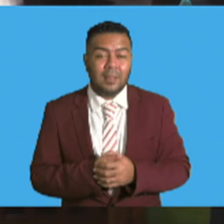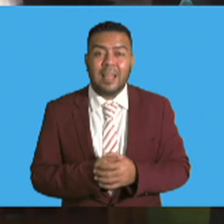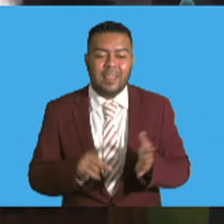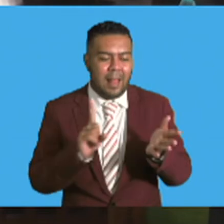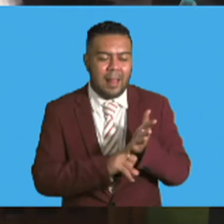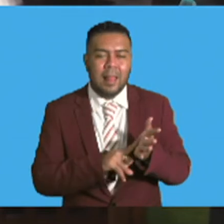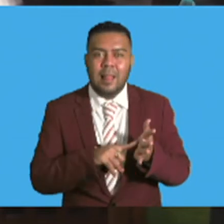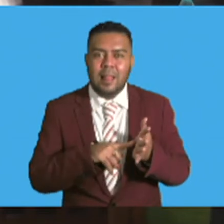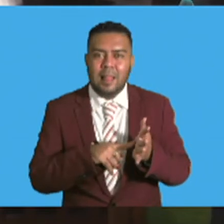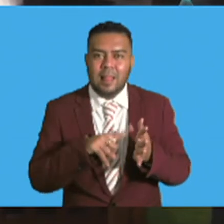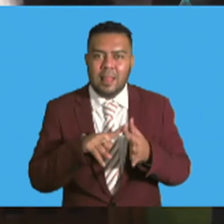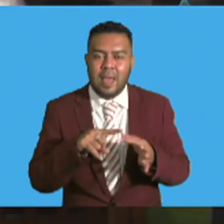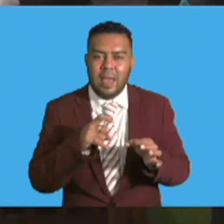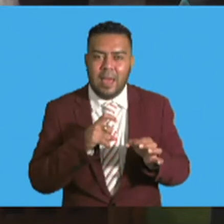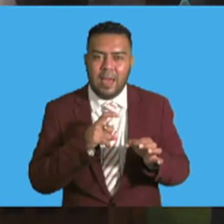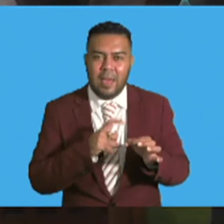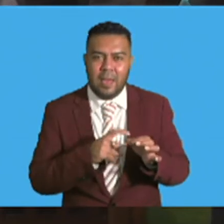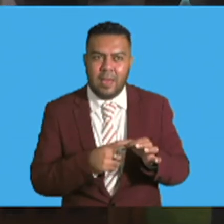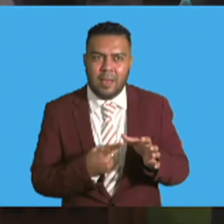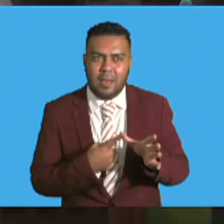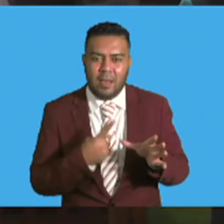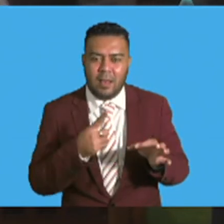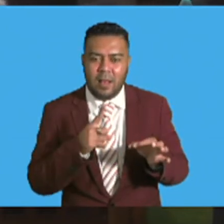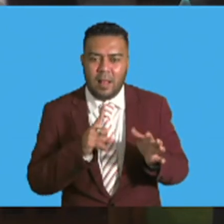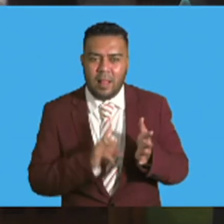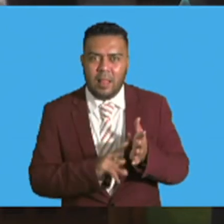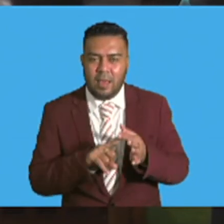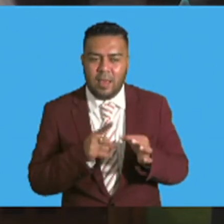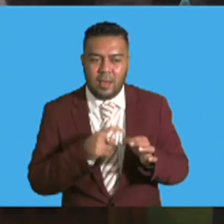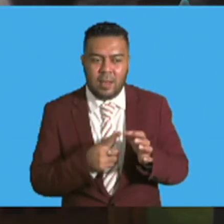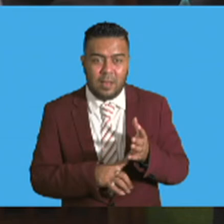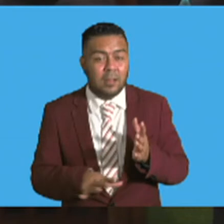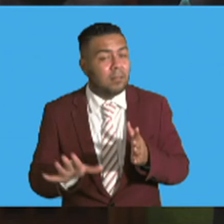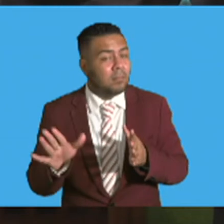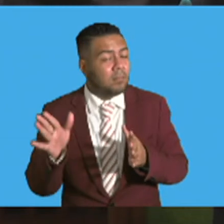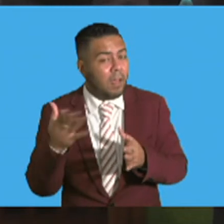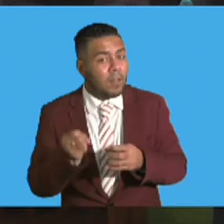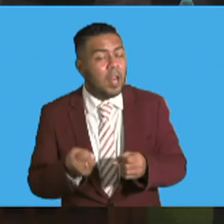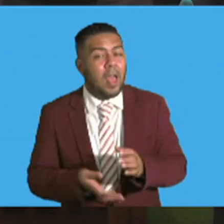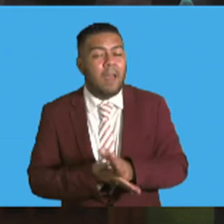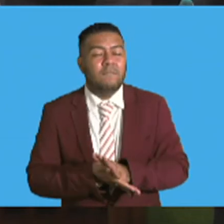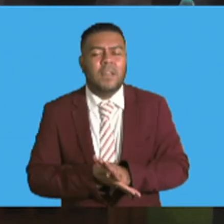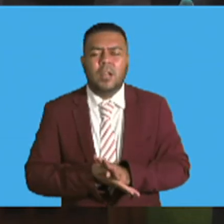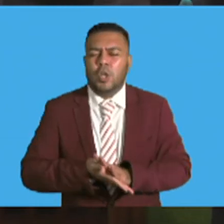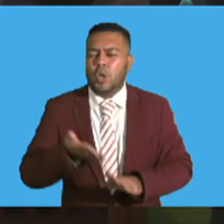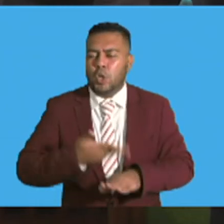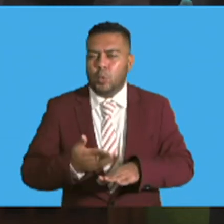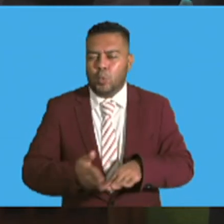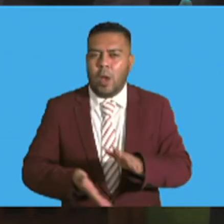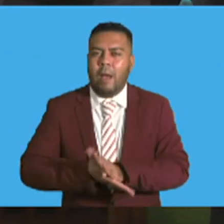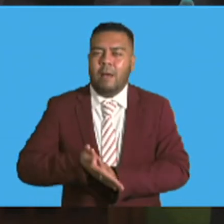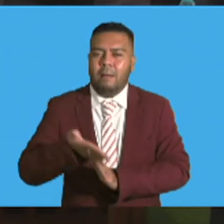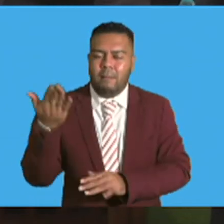station, we have now introduced a very deep-rooted, high-protein content cut and carry pasture,